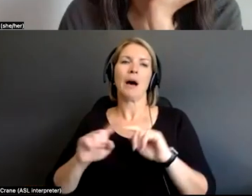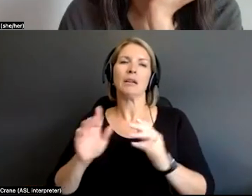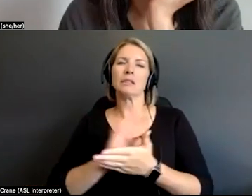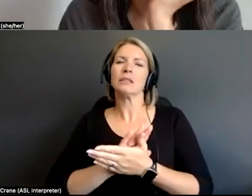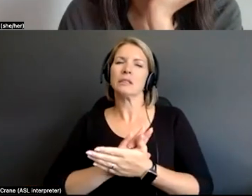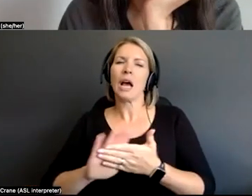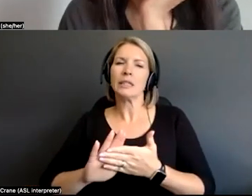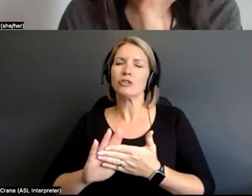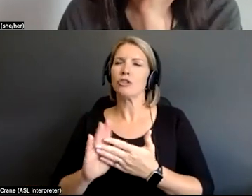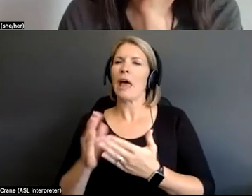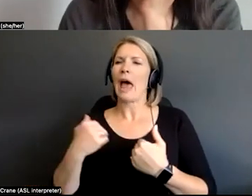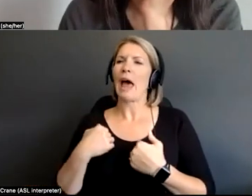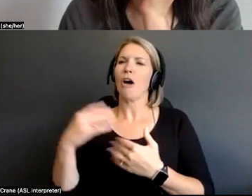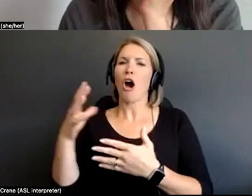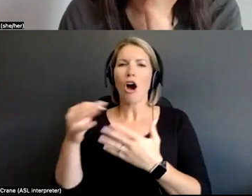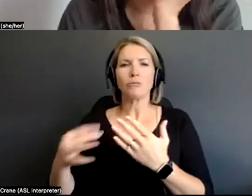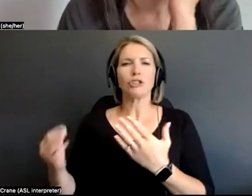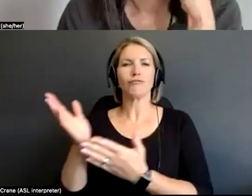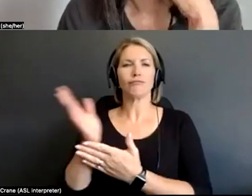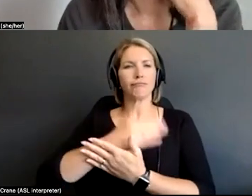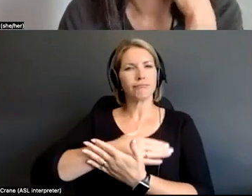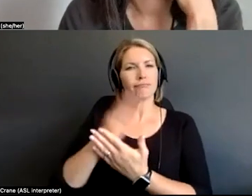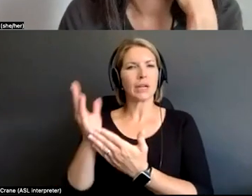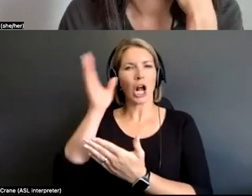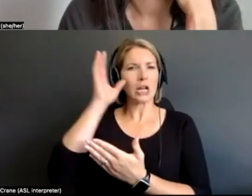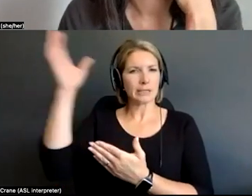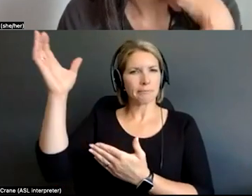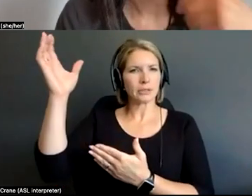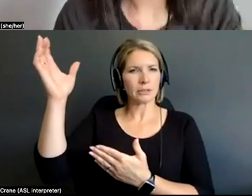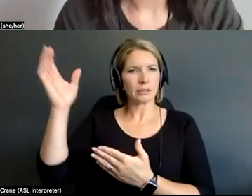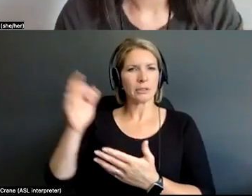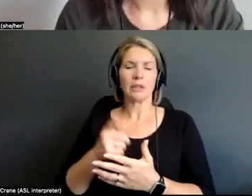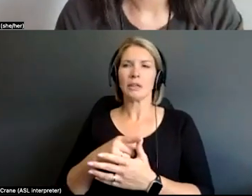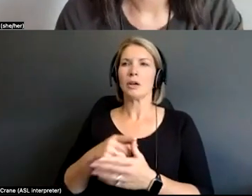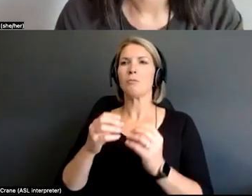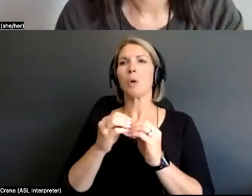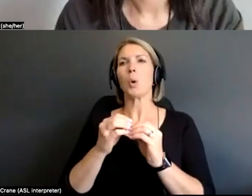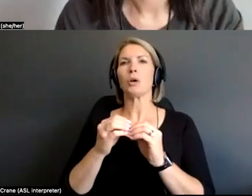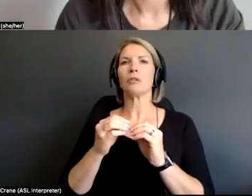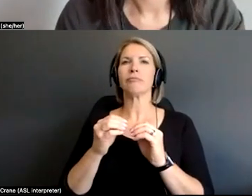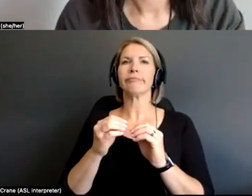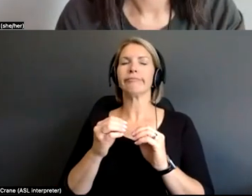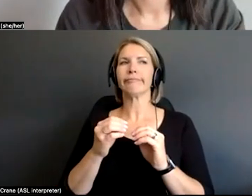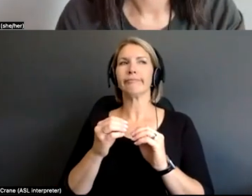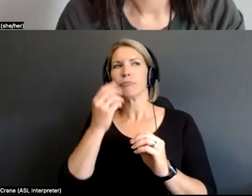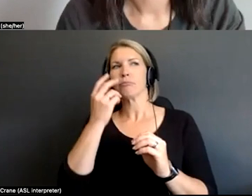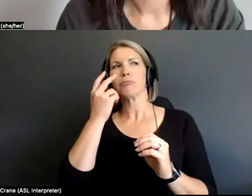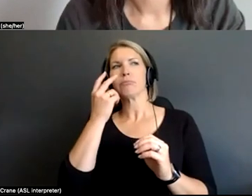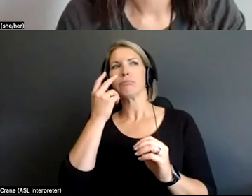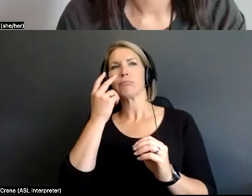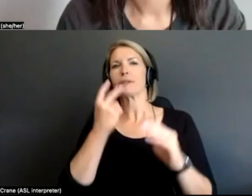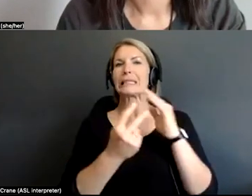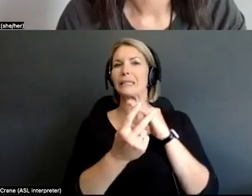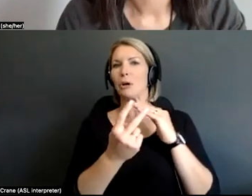concepts from, you know, more typical, more predictable to